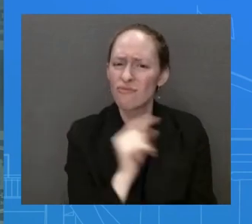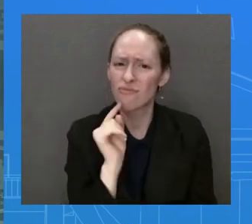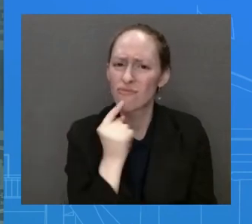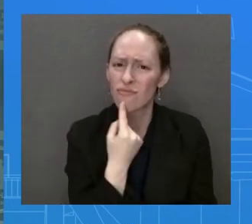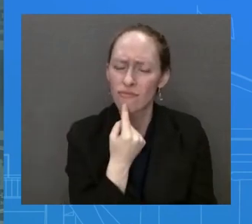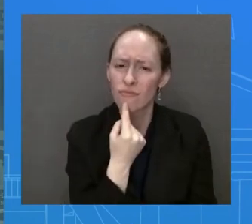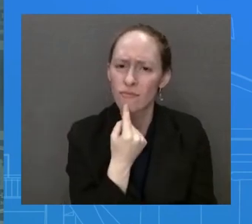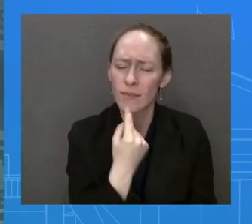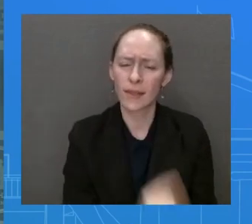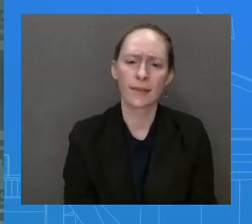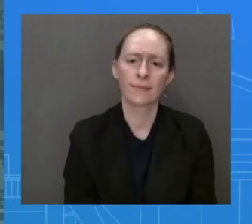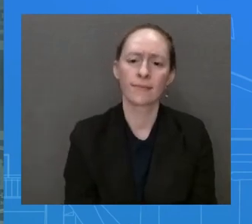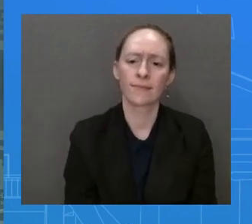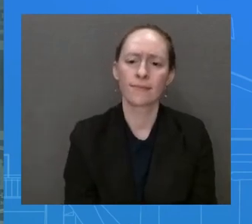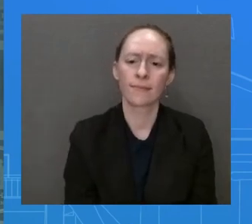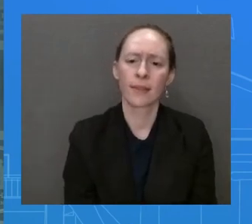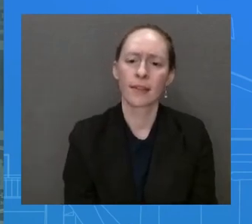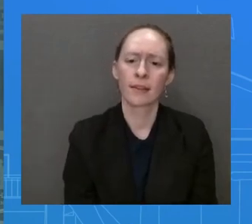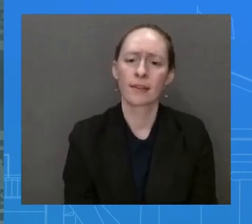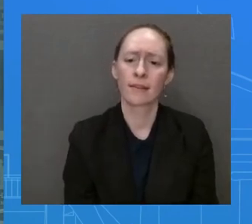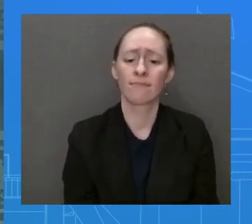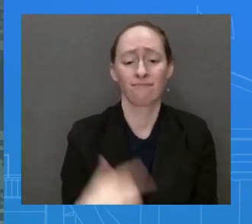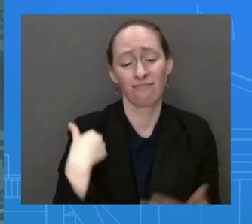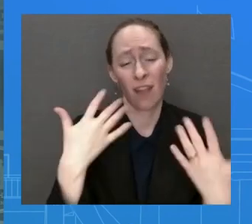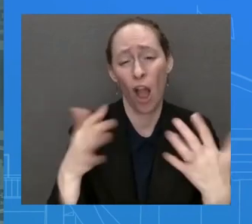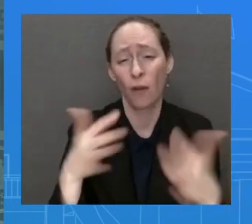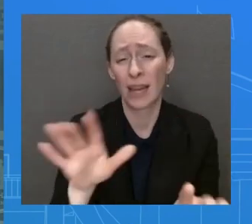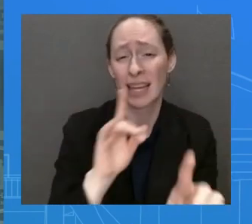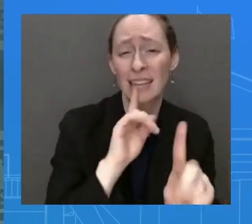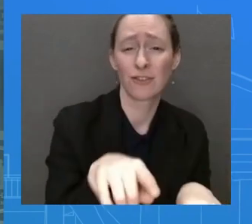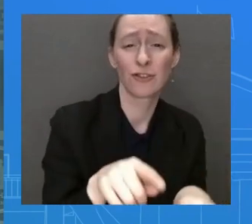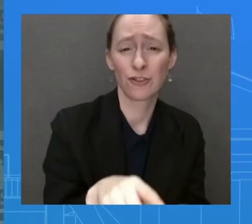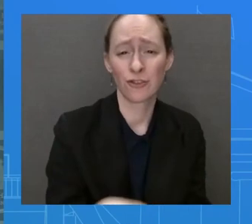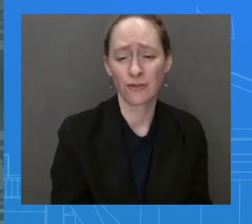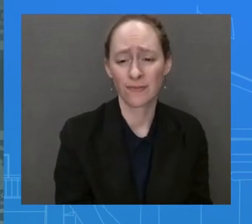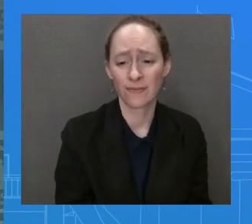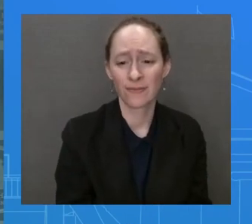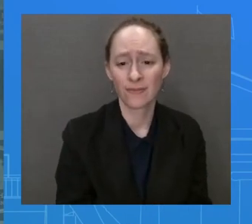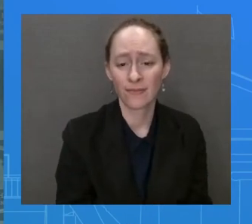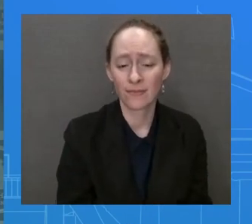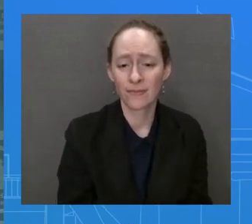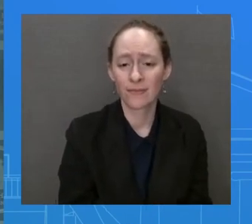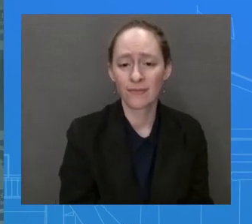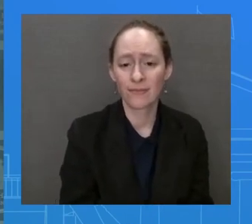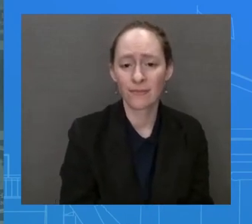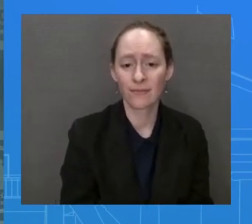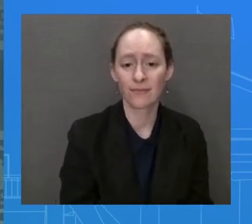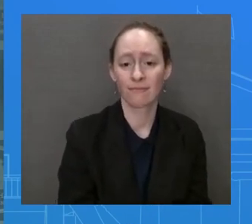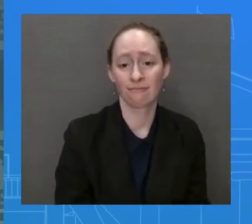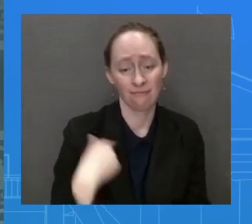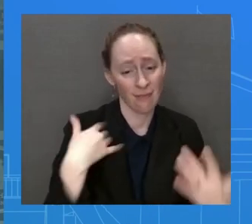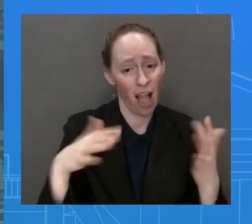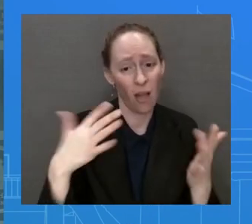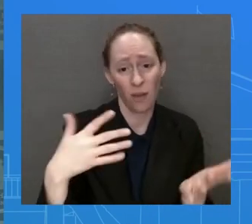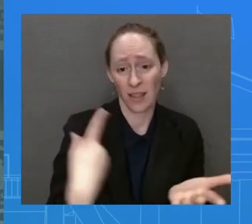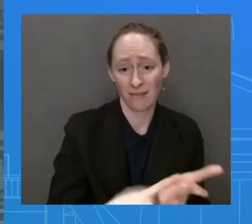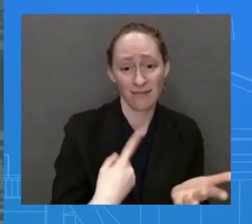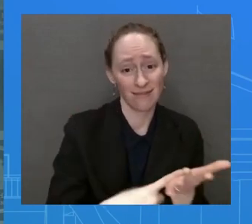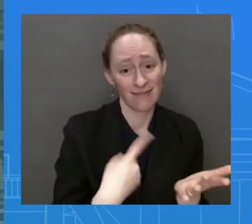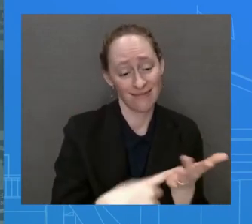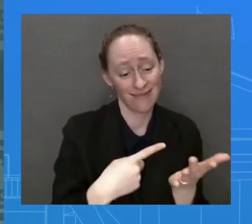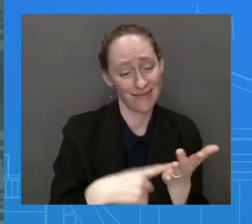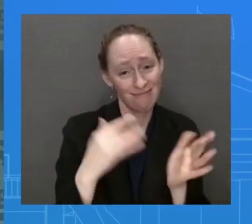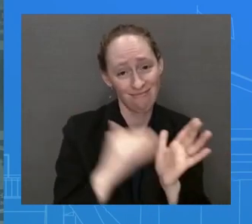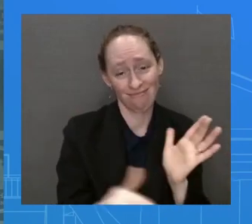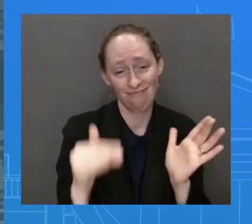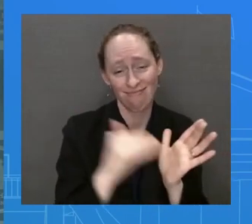I've said this before. We have addressed this issue multiple times at length. And we have been fully cooperating